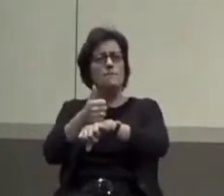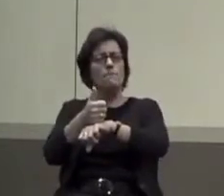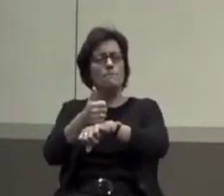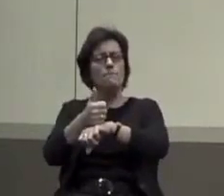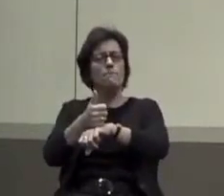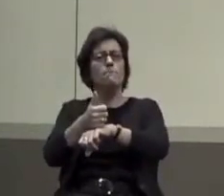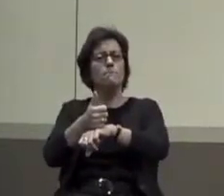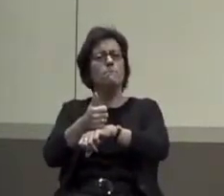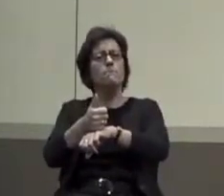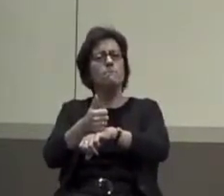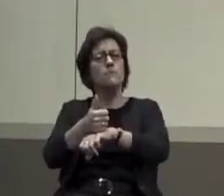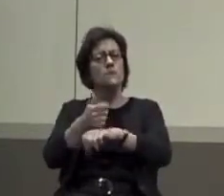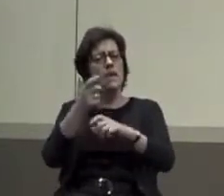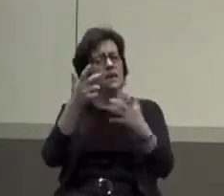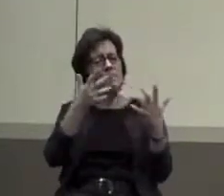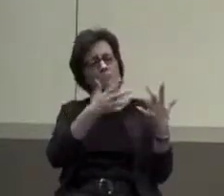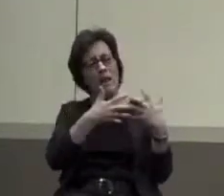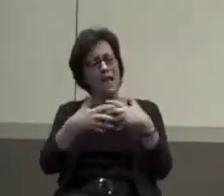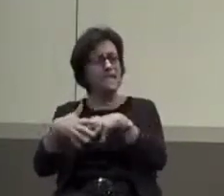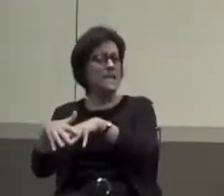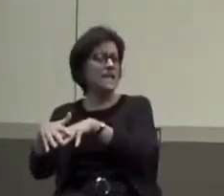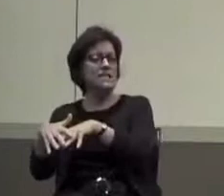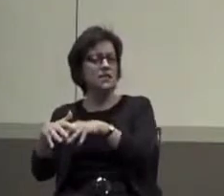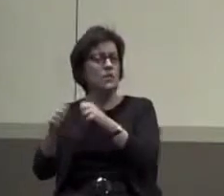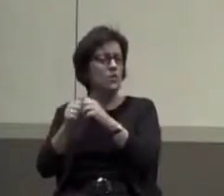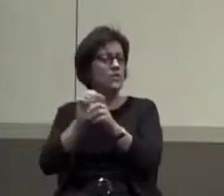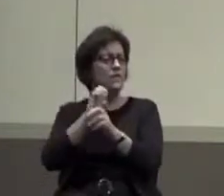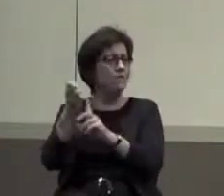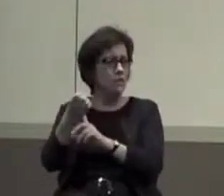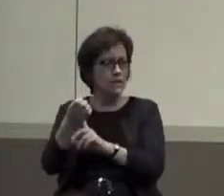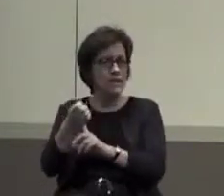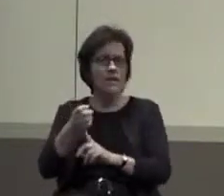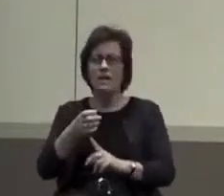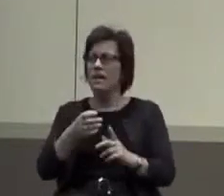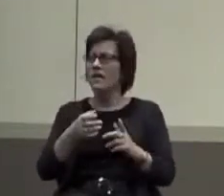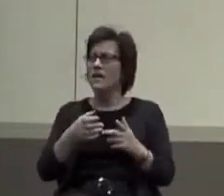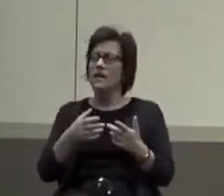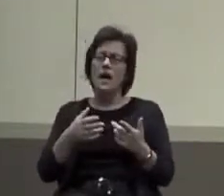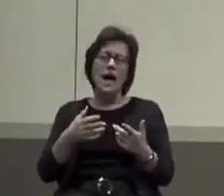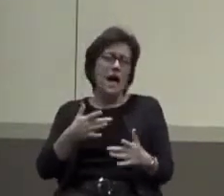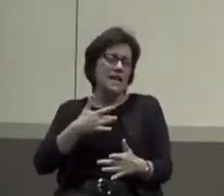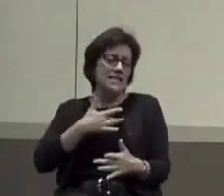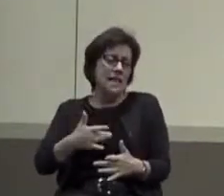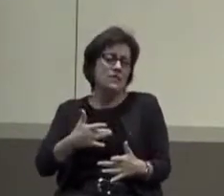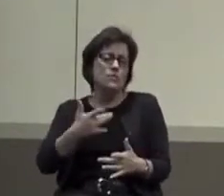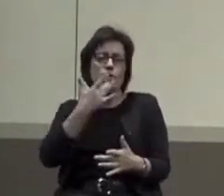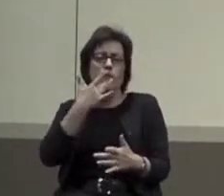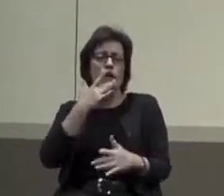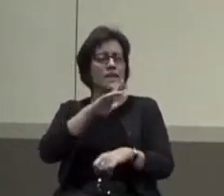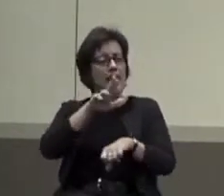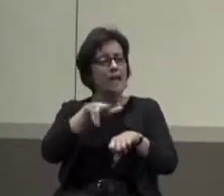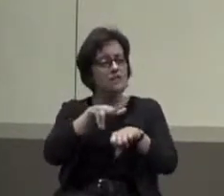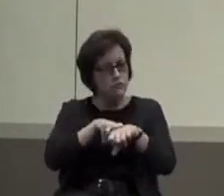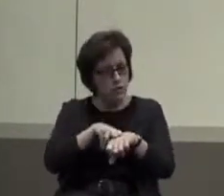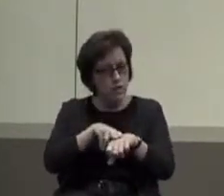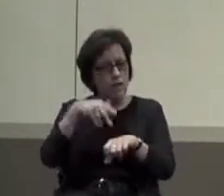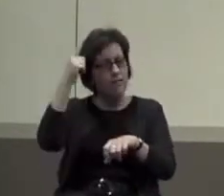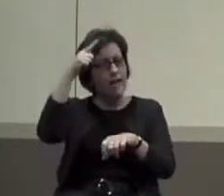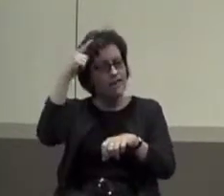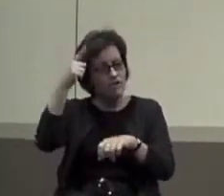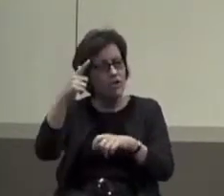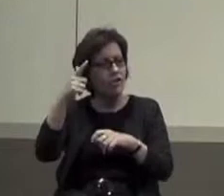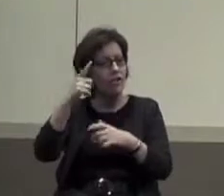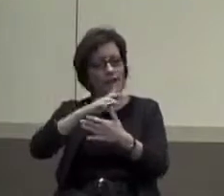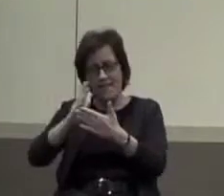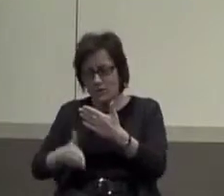philosophically blend in. I generally tend to prefer natural and logical consequences, so things that just sort